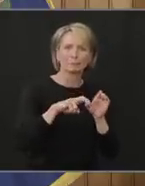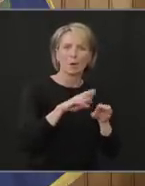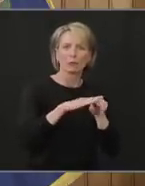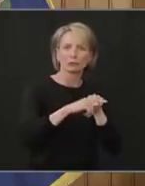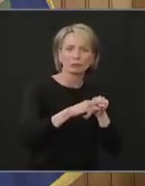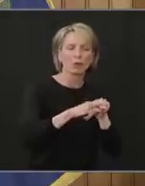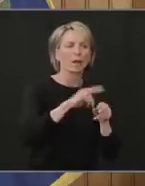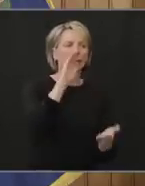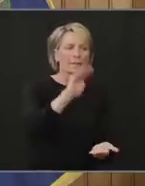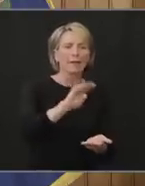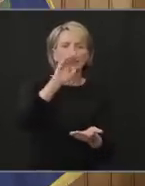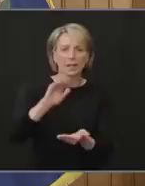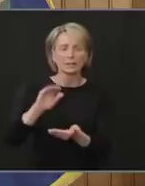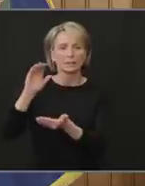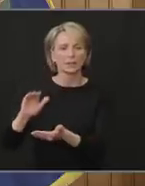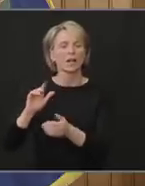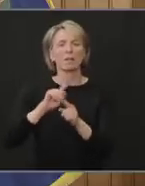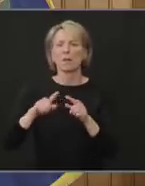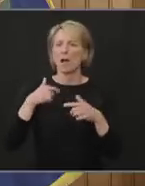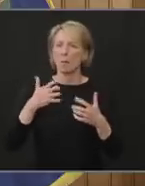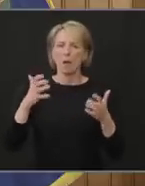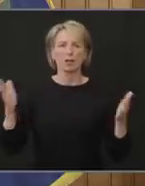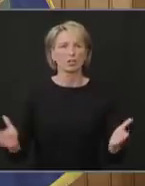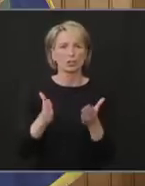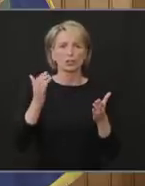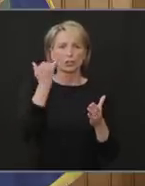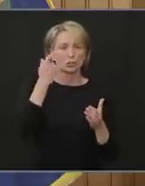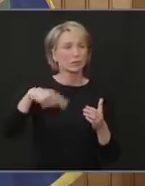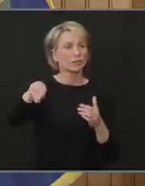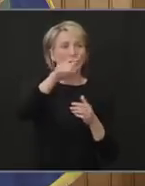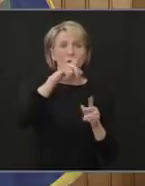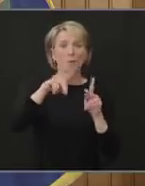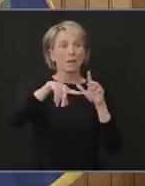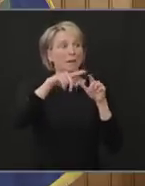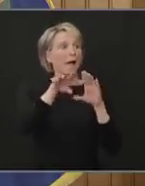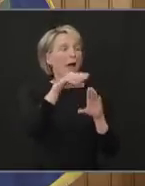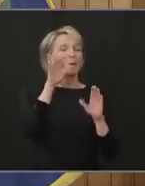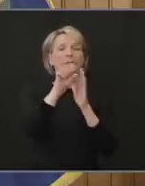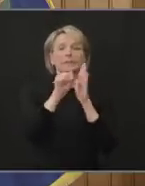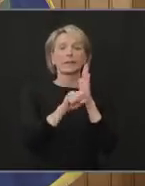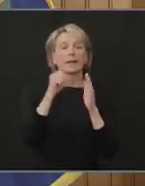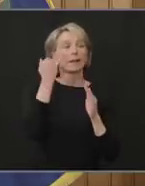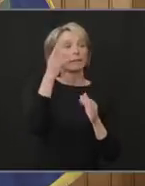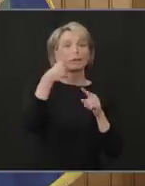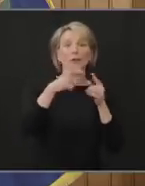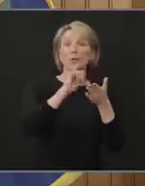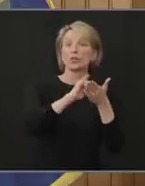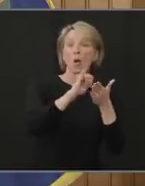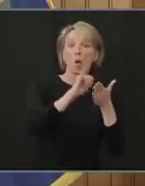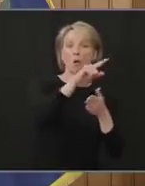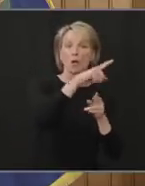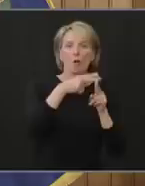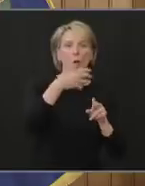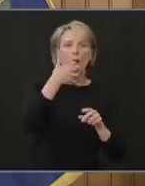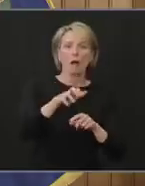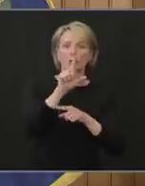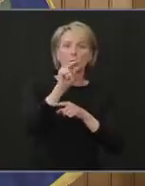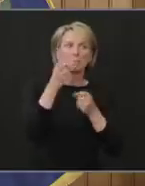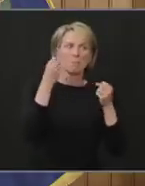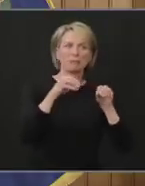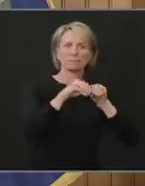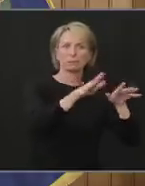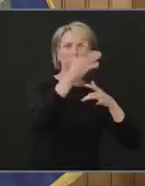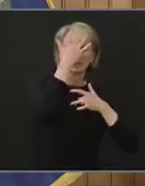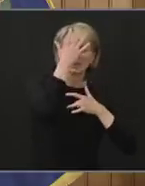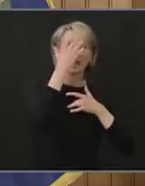this. If you don't have to travel to the state of Connecticut, say you're from New York City, a place that is a hot zone, it's better to stay home.